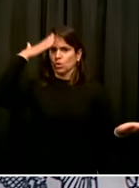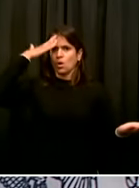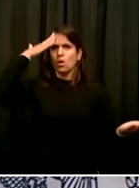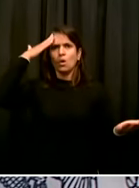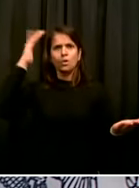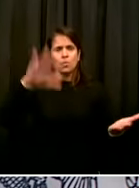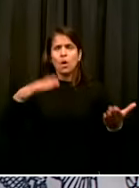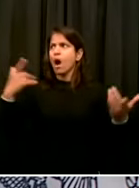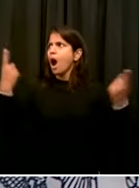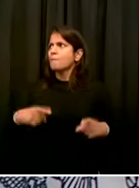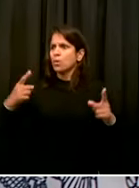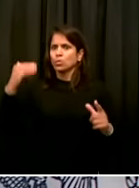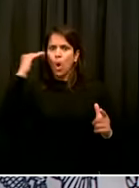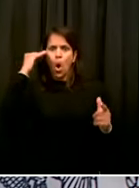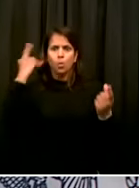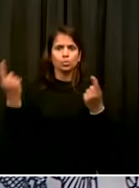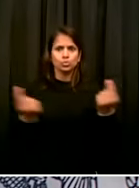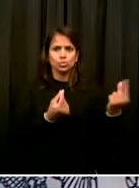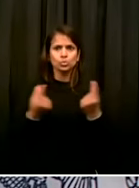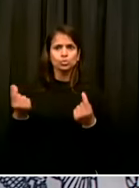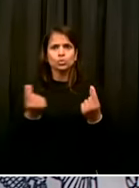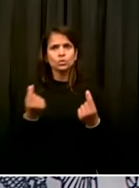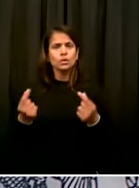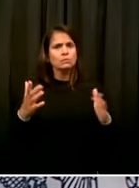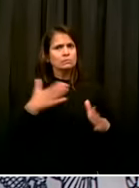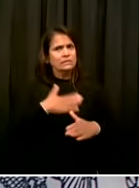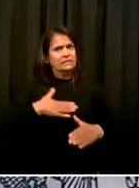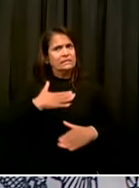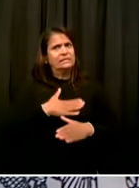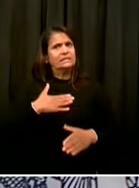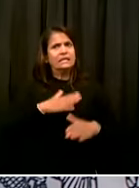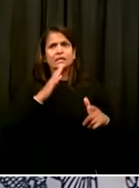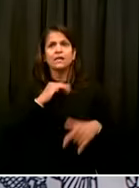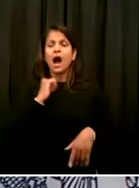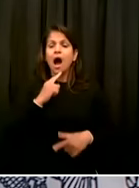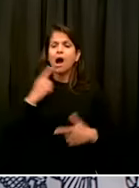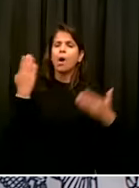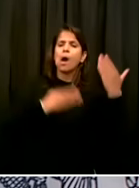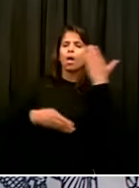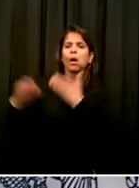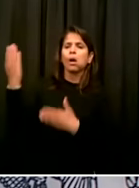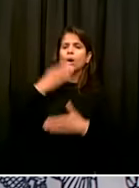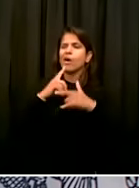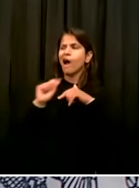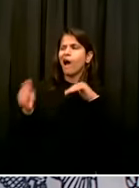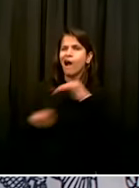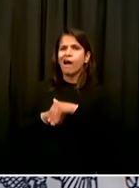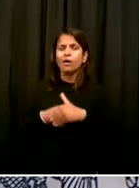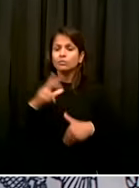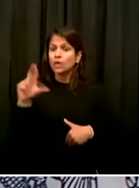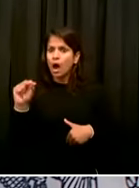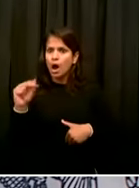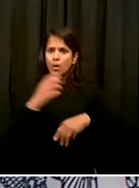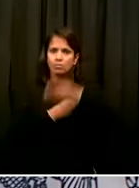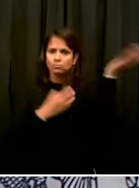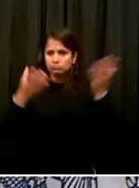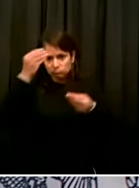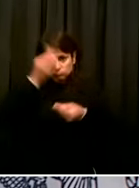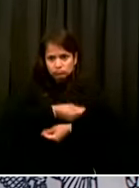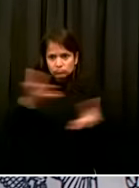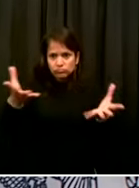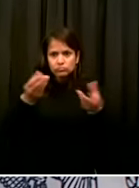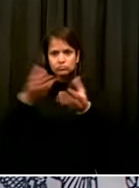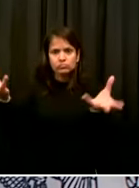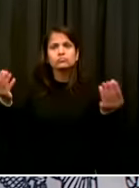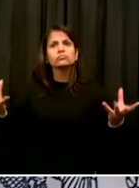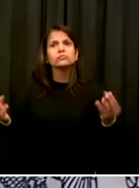going on. They want transparency. They want clarity. It's helping them make the right decisions. So one of the things that we've been focused